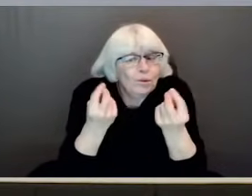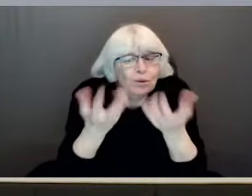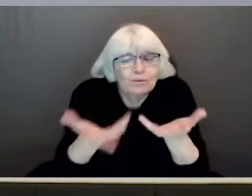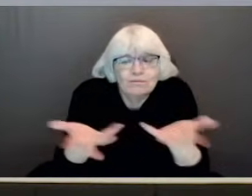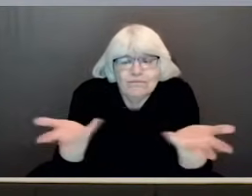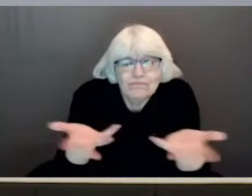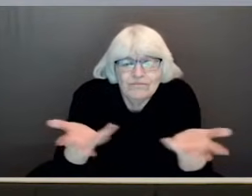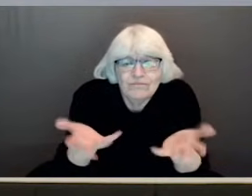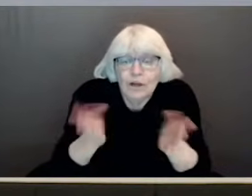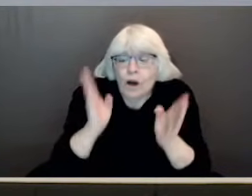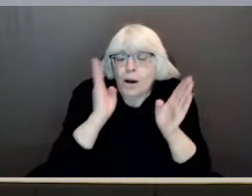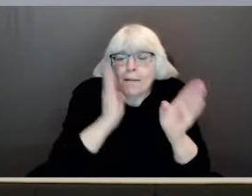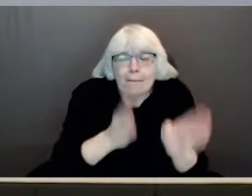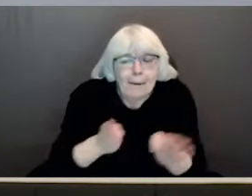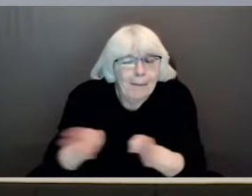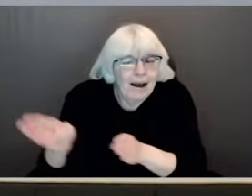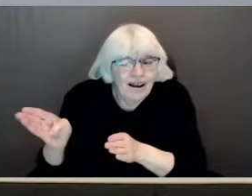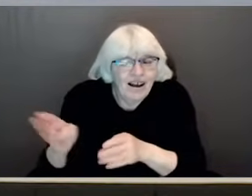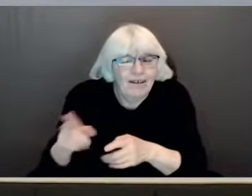Gabrielle Drummond, Radio-Canada.